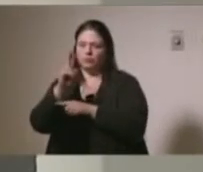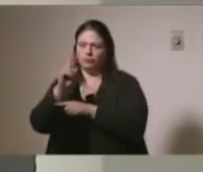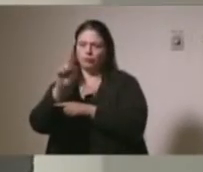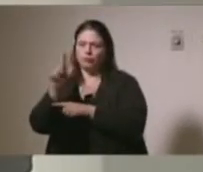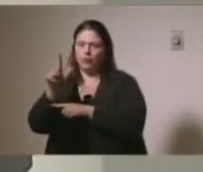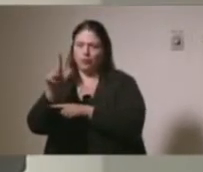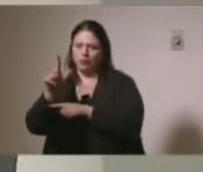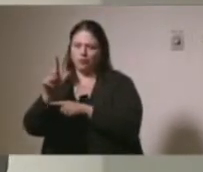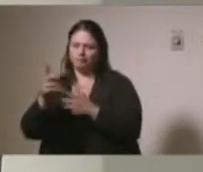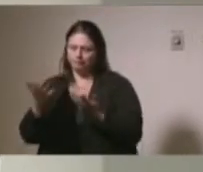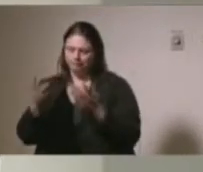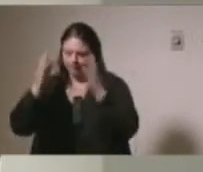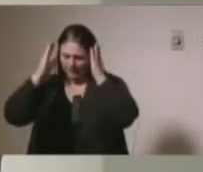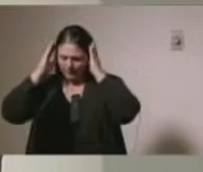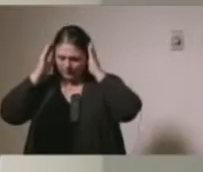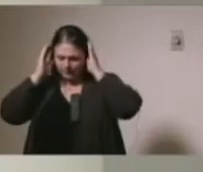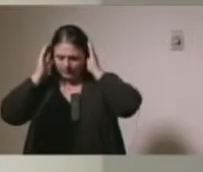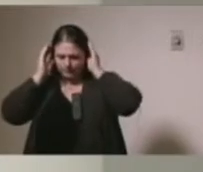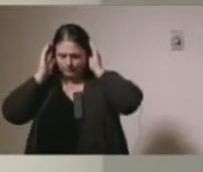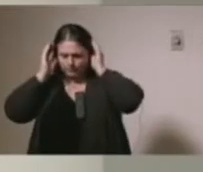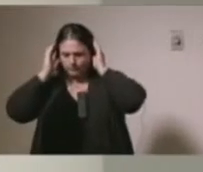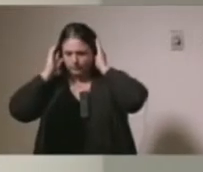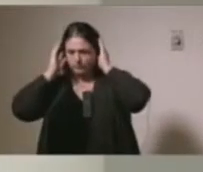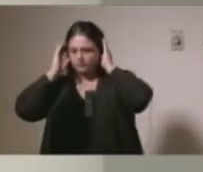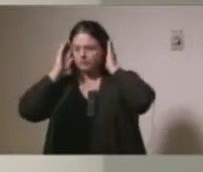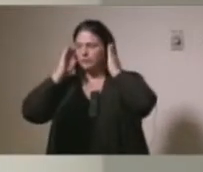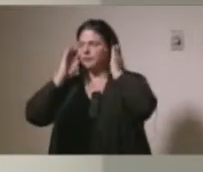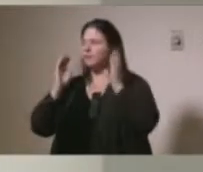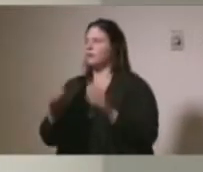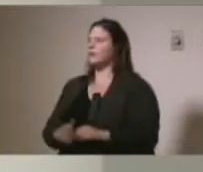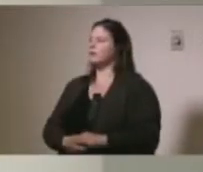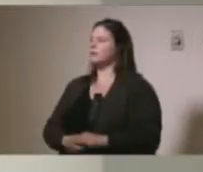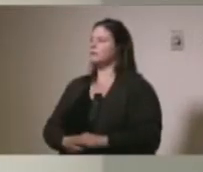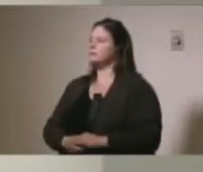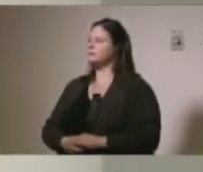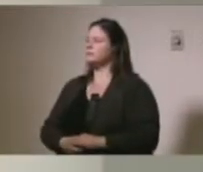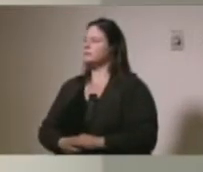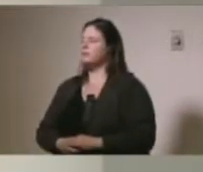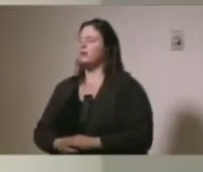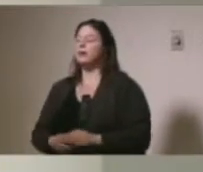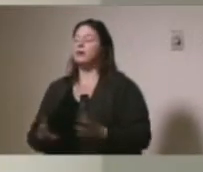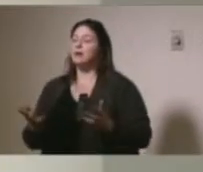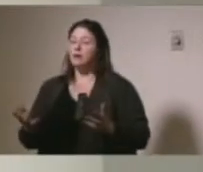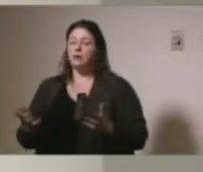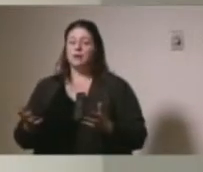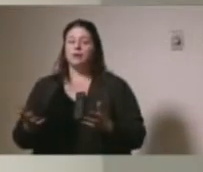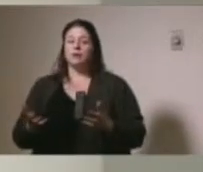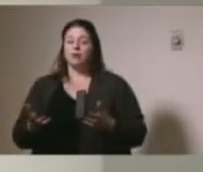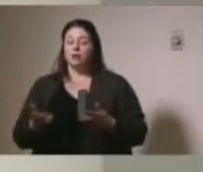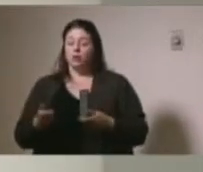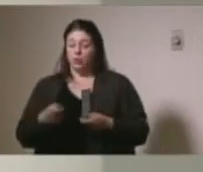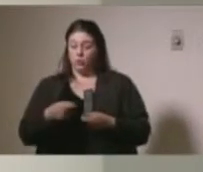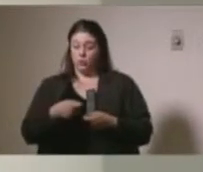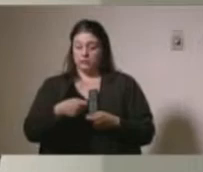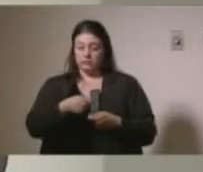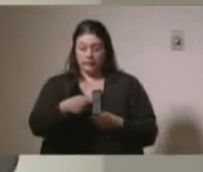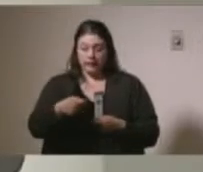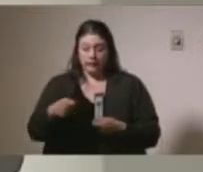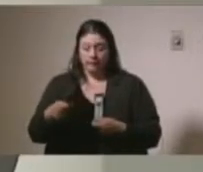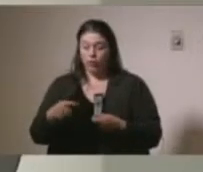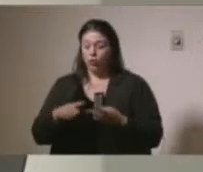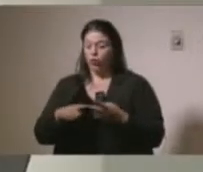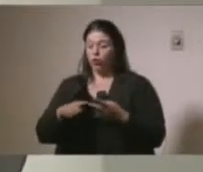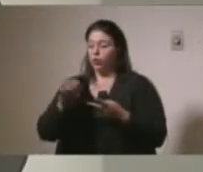Yeah. And where possible, the combining of delivery and courier sites, and this